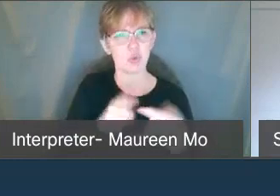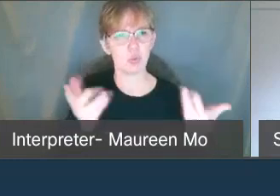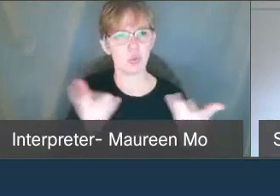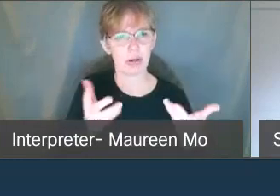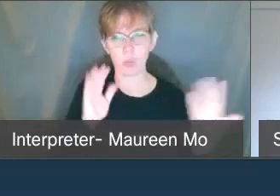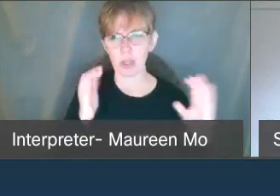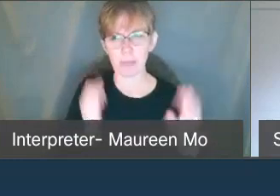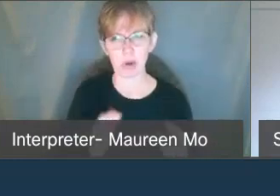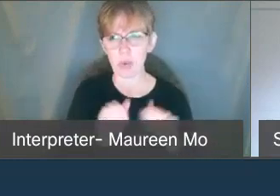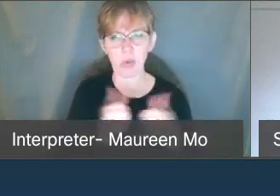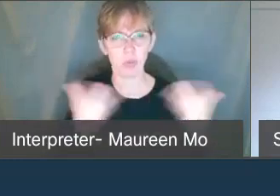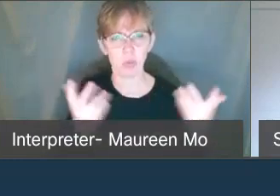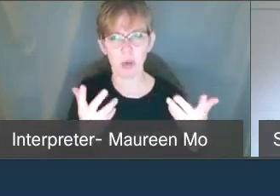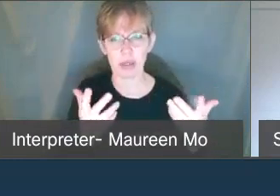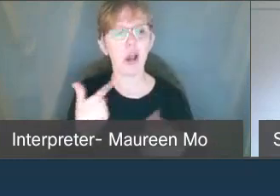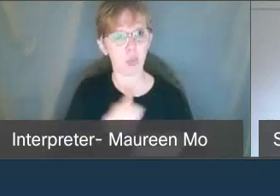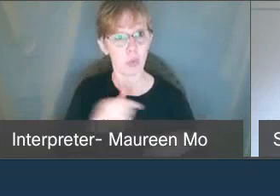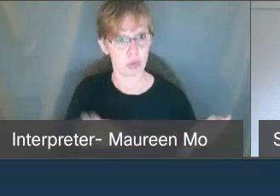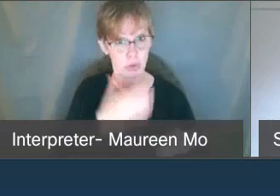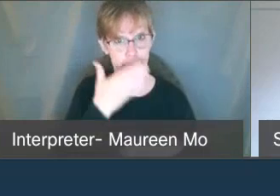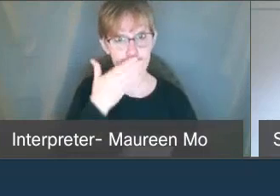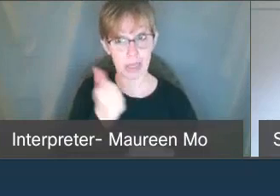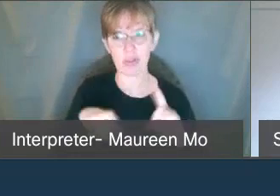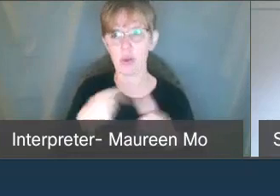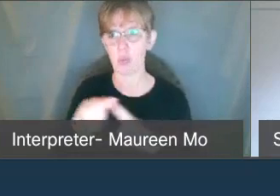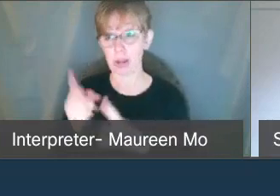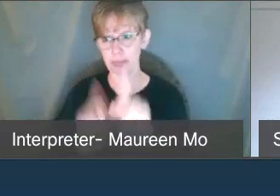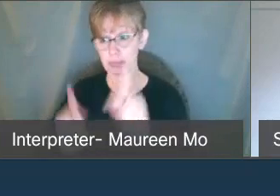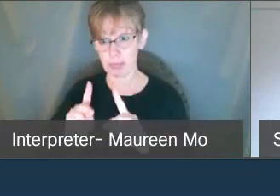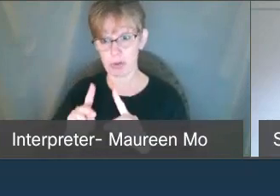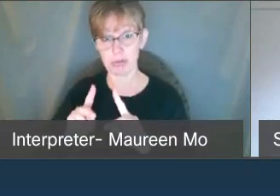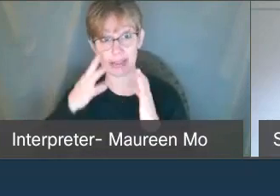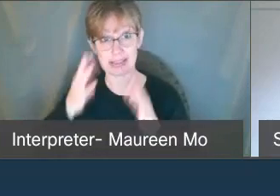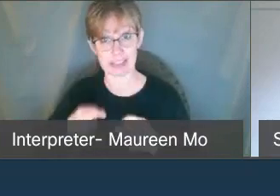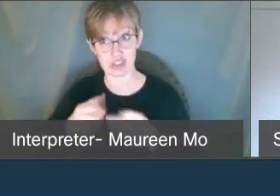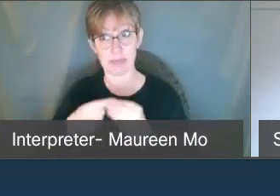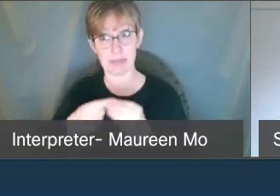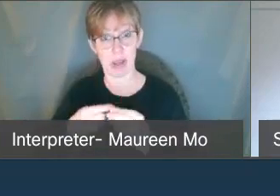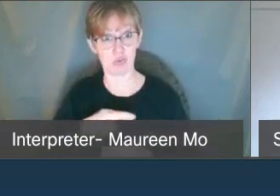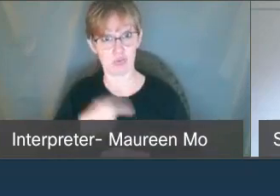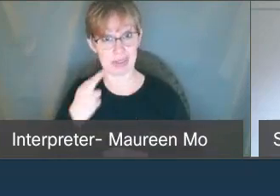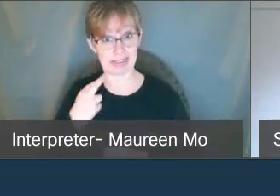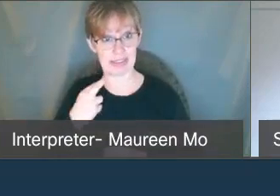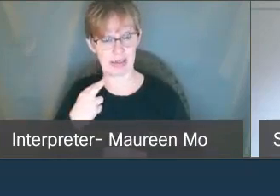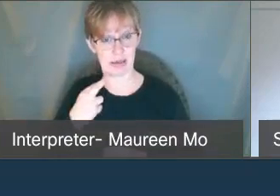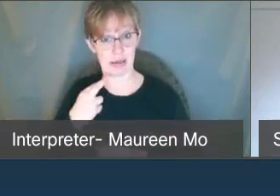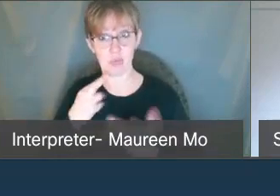doing better than when folks make risk estimates without a structured risk assessment tool? The answer is yes.